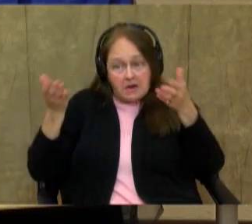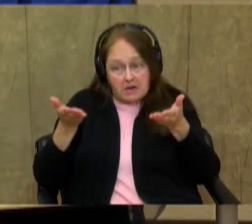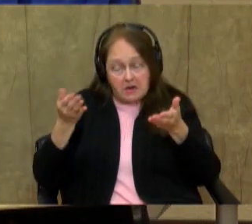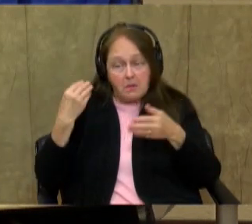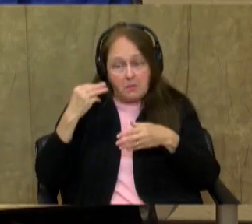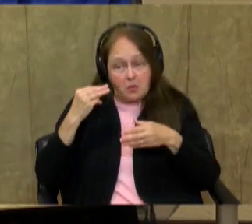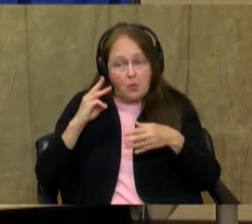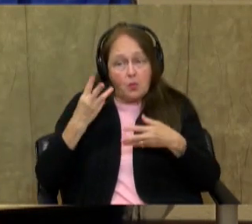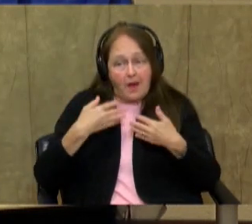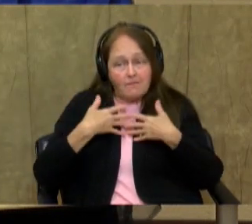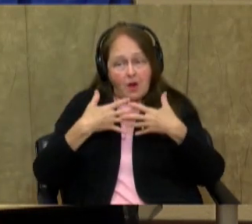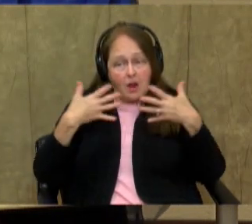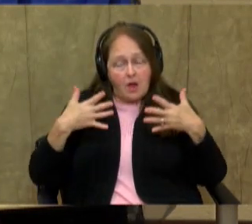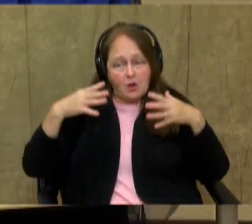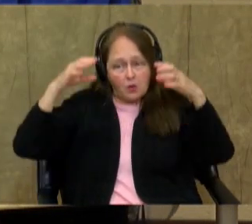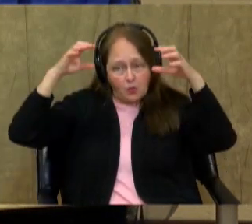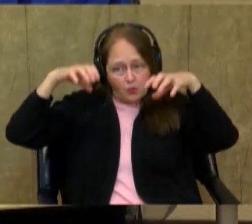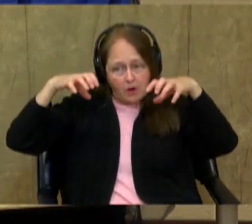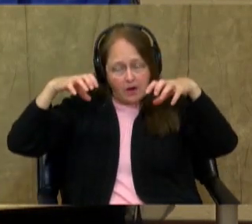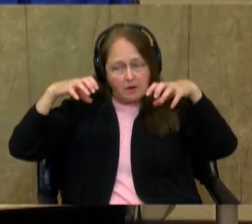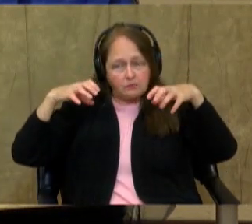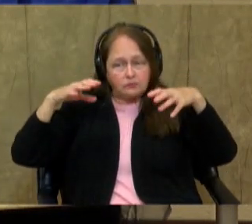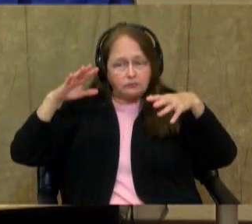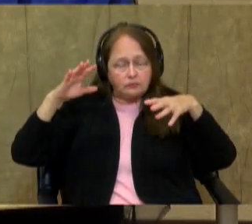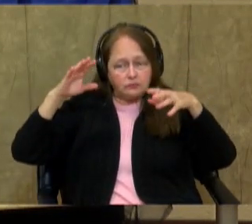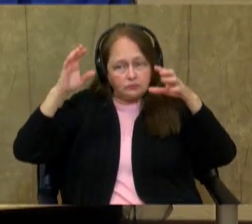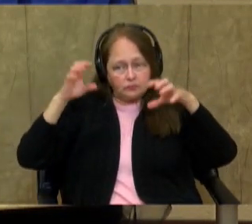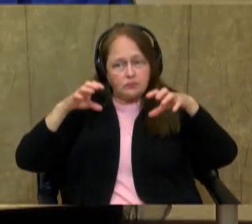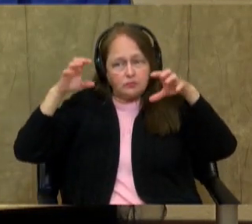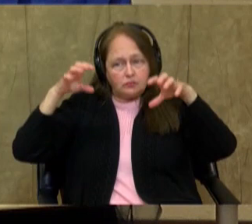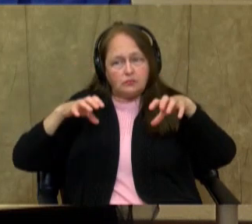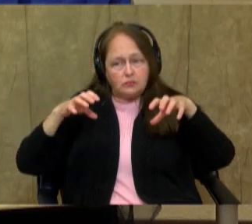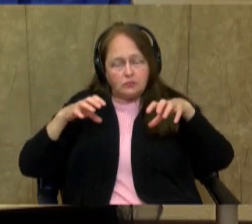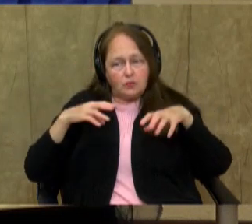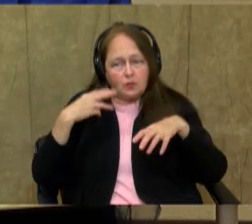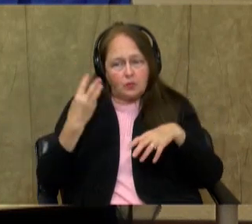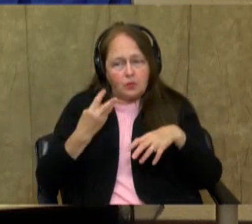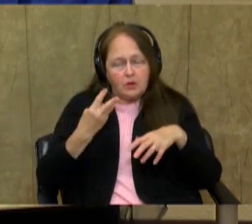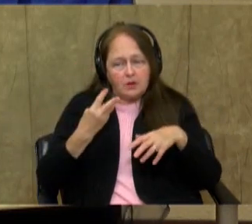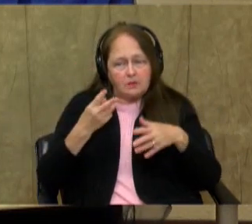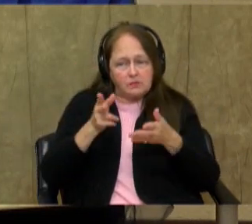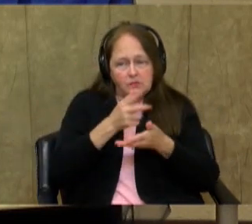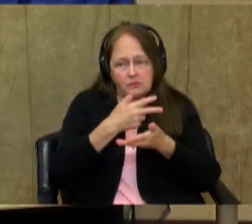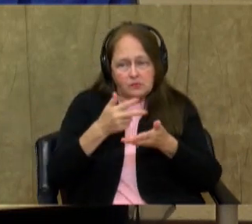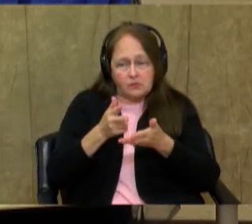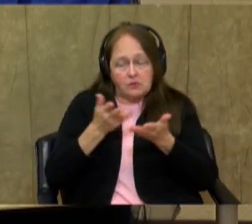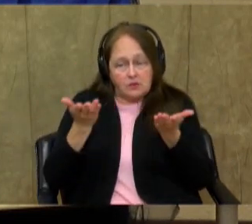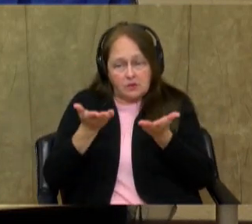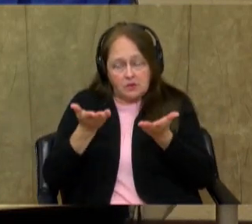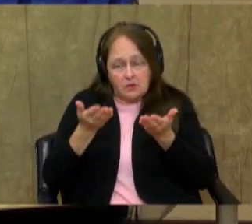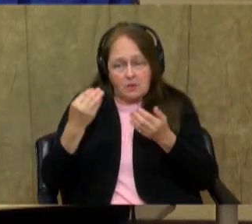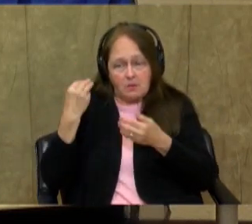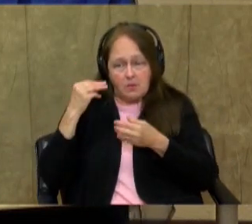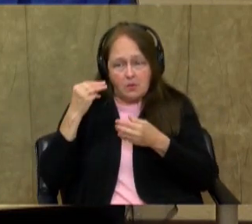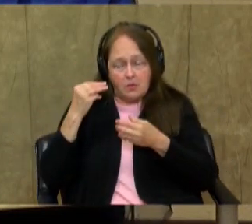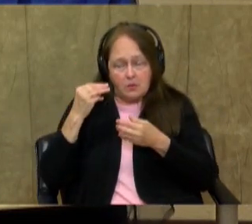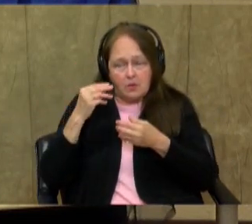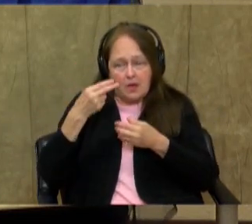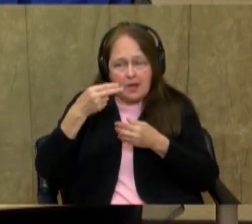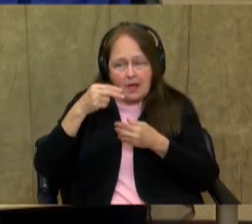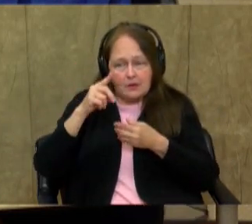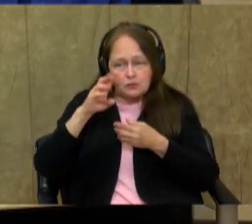It rains a lot in Mobile. It stormed a couple days ago. And sometimes we slip and slide on the road when we're driving. It's called